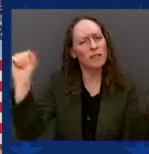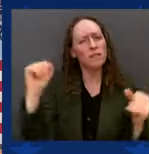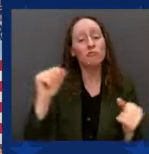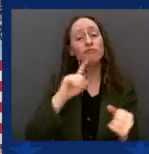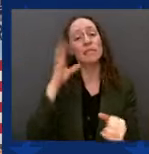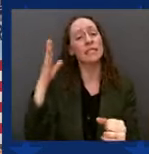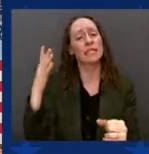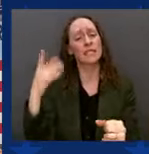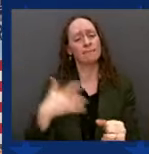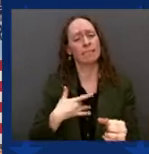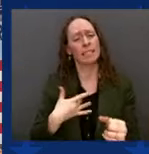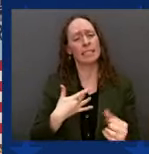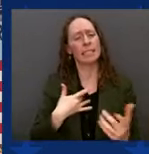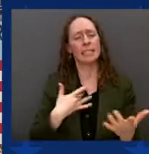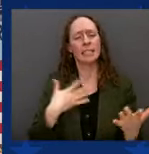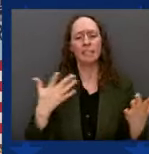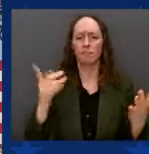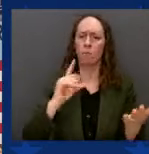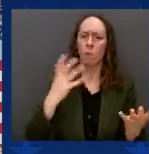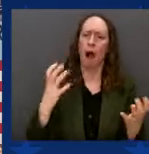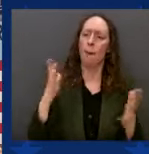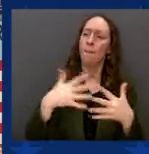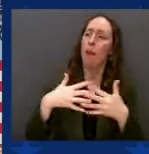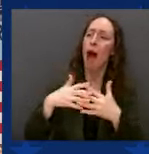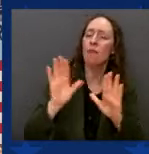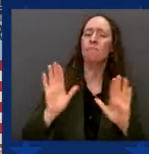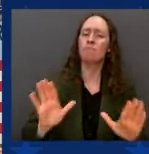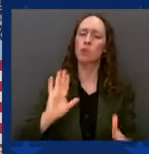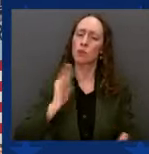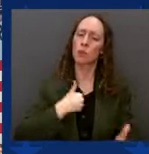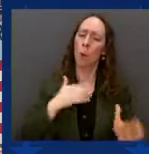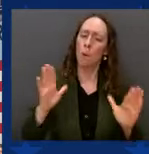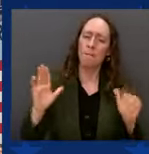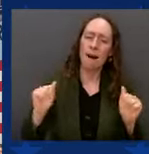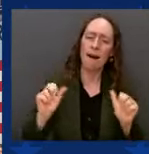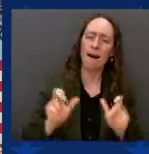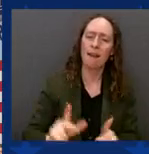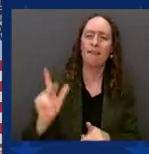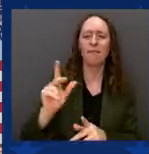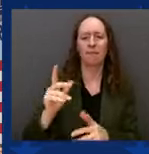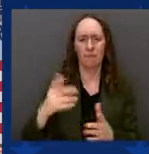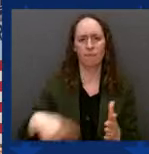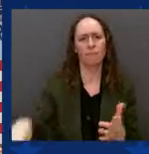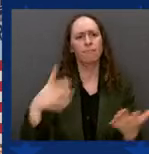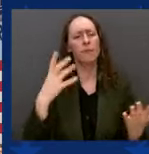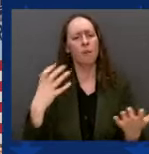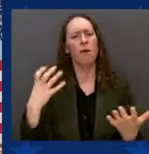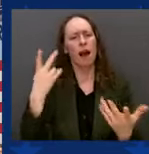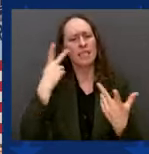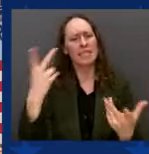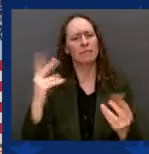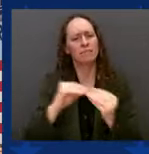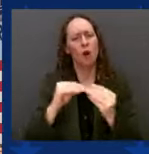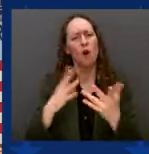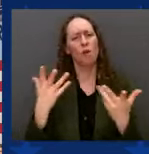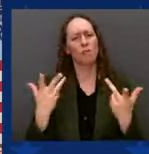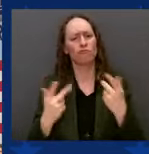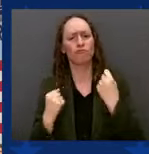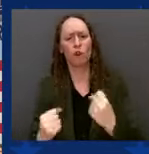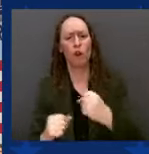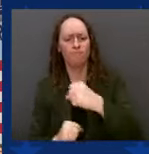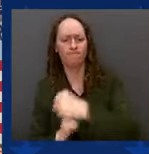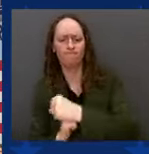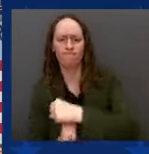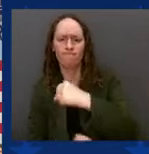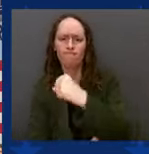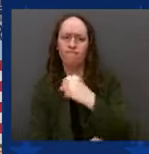two, to rebuild the backbone of the country, the middle class. When the middle class does well, the poor have a way up and the wealthy still do very